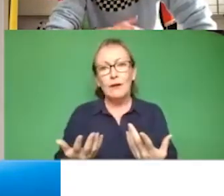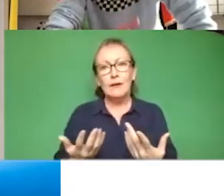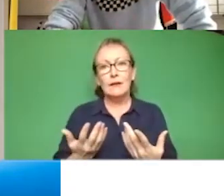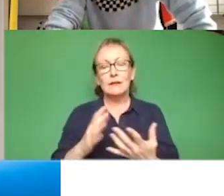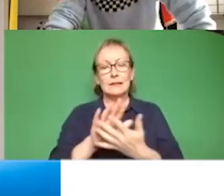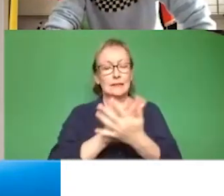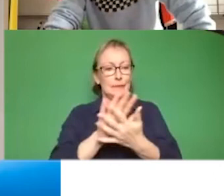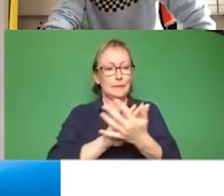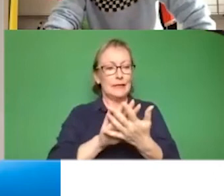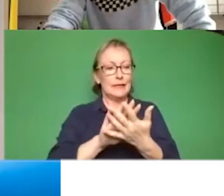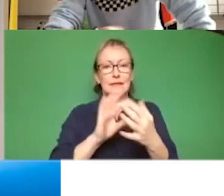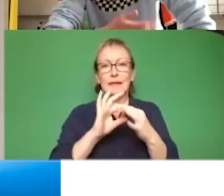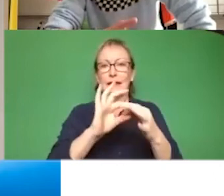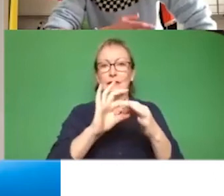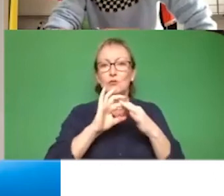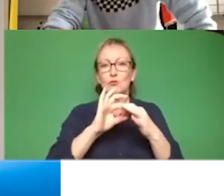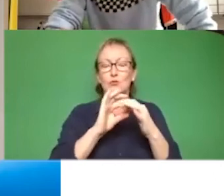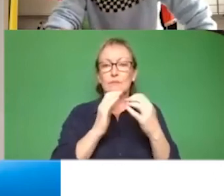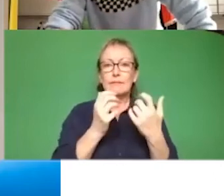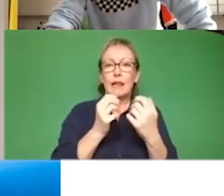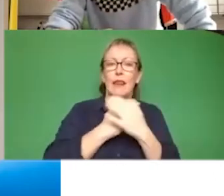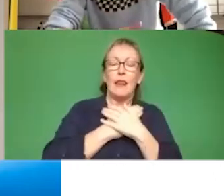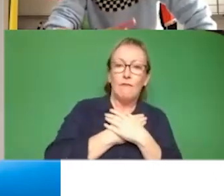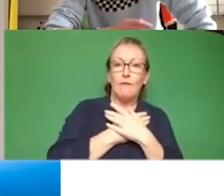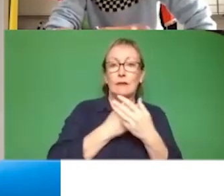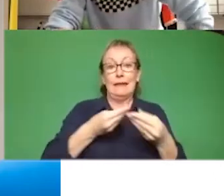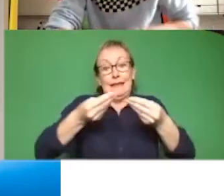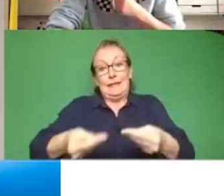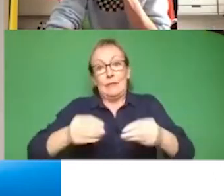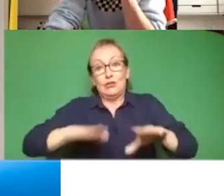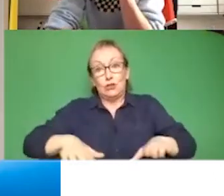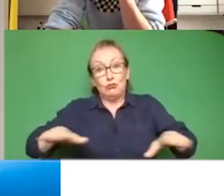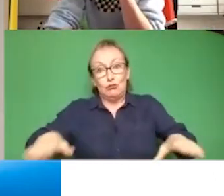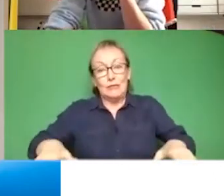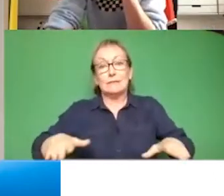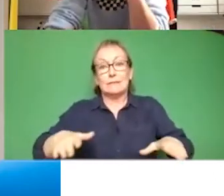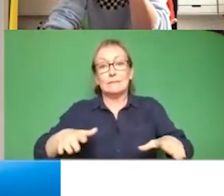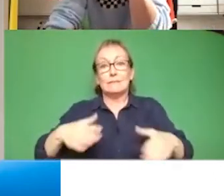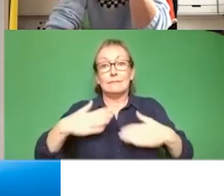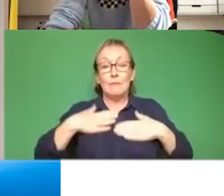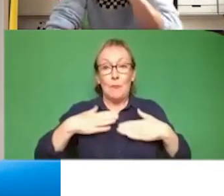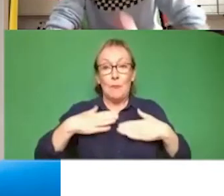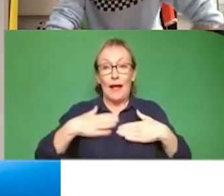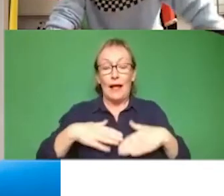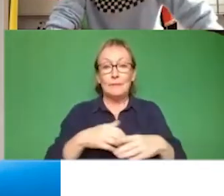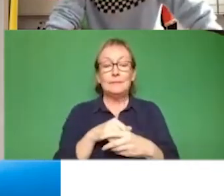to love them and to treasure them, you know, and I've given to my kids as well, and they wear them. I absolutely love that idea.